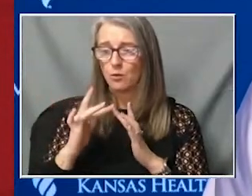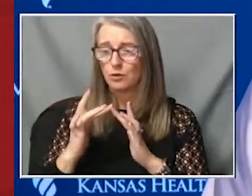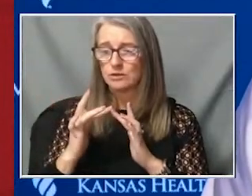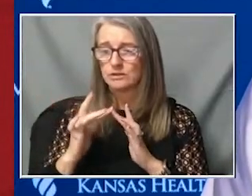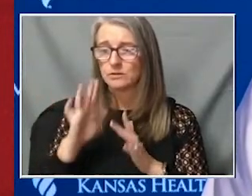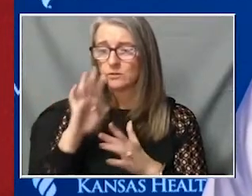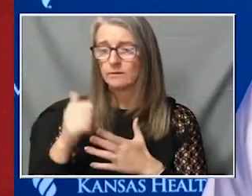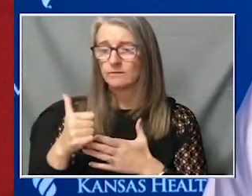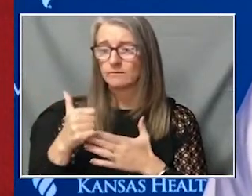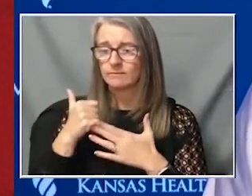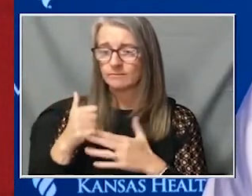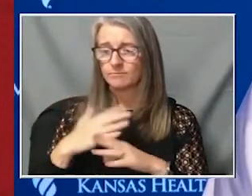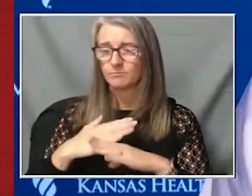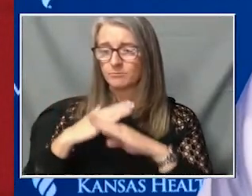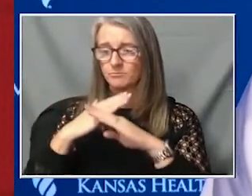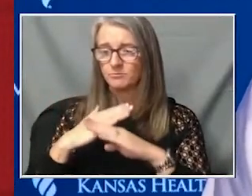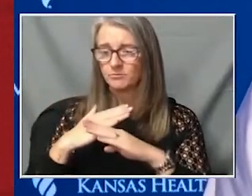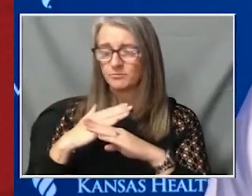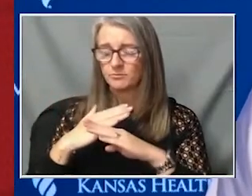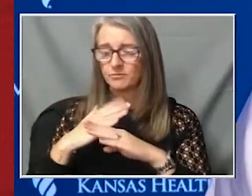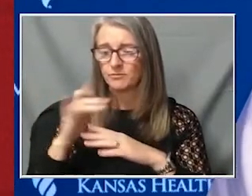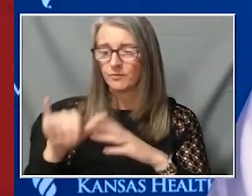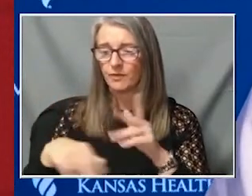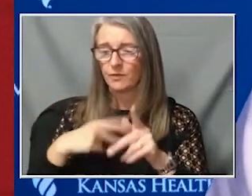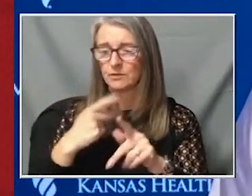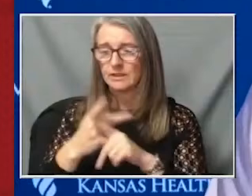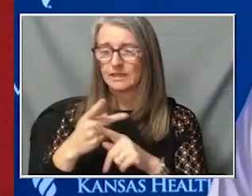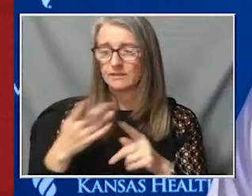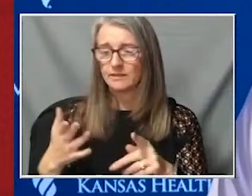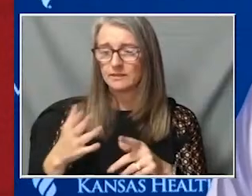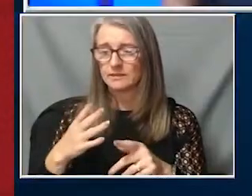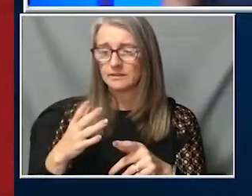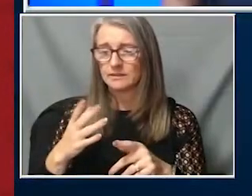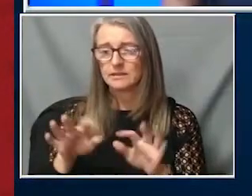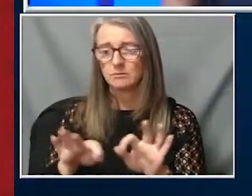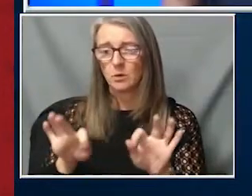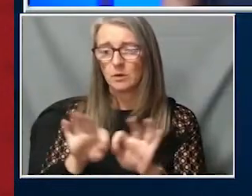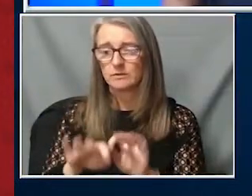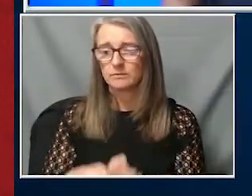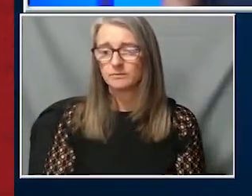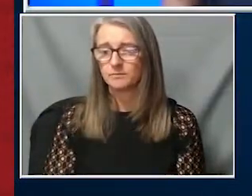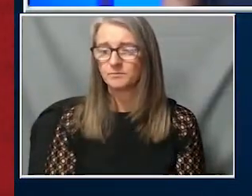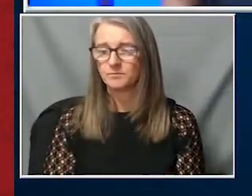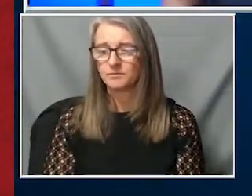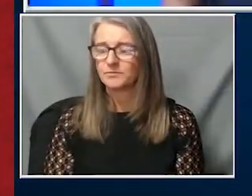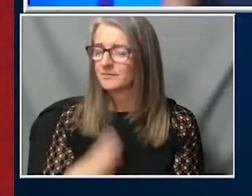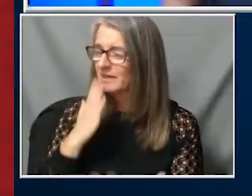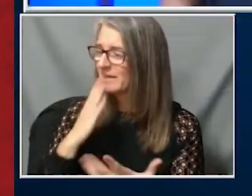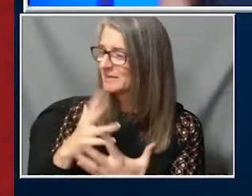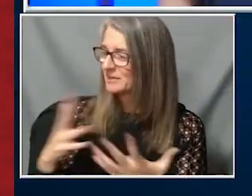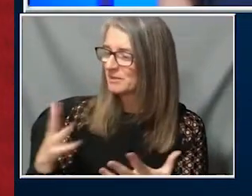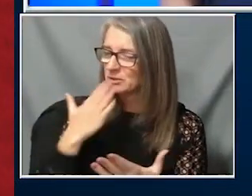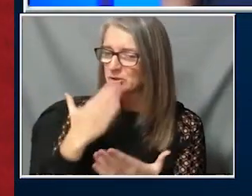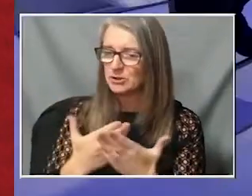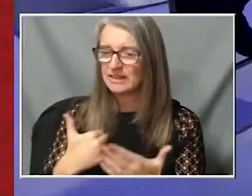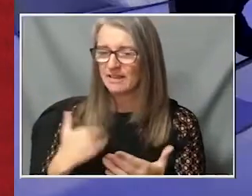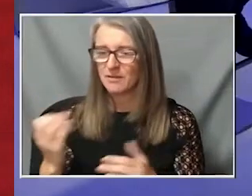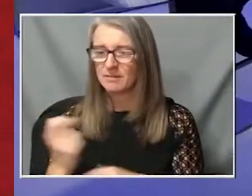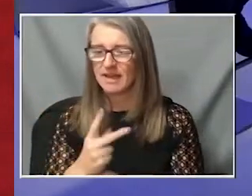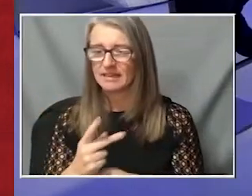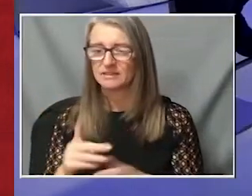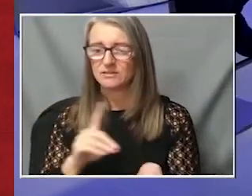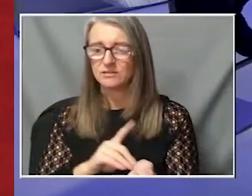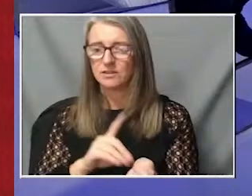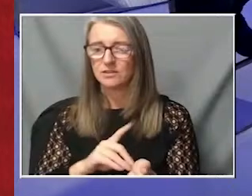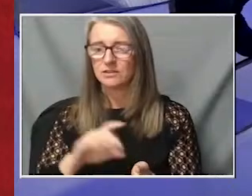help protect and safeguard against these types of things is so important. All right, Doc Hawk, thanks so much. Good to have you back. Yeah. Dr. Castro,